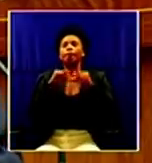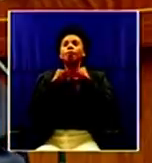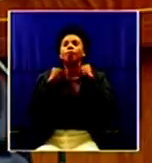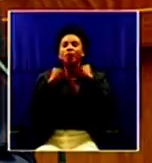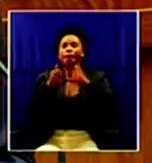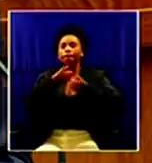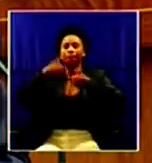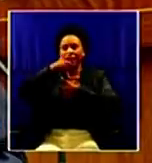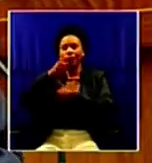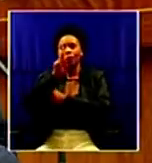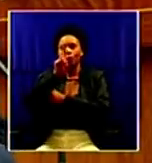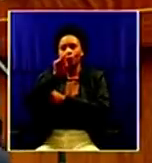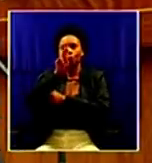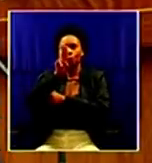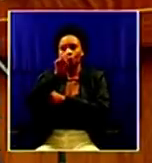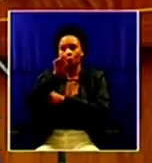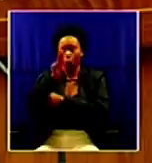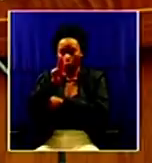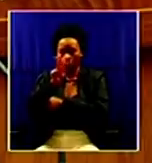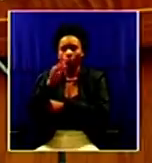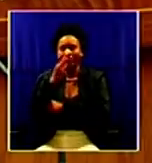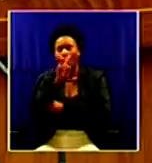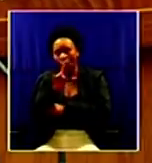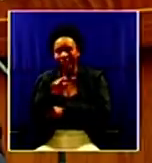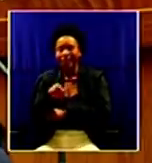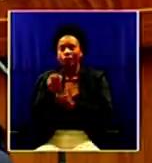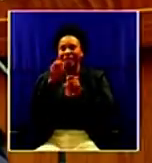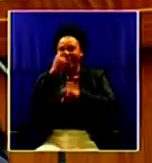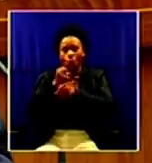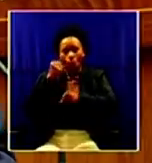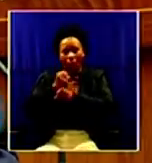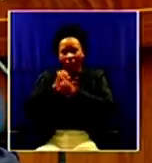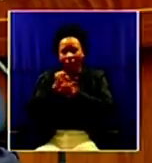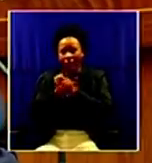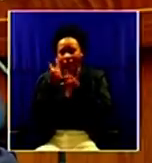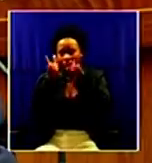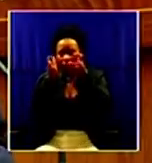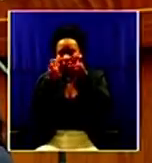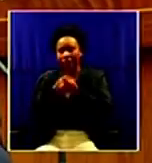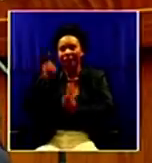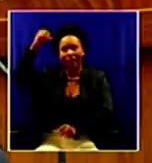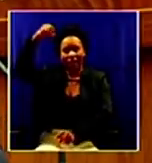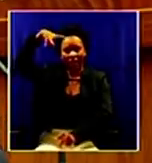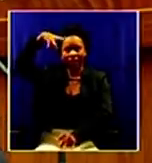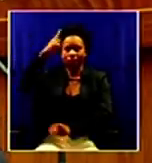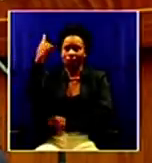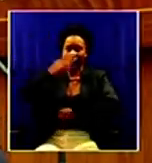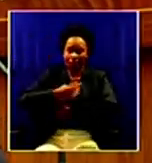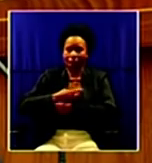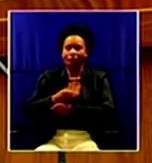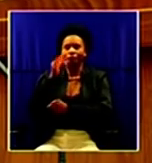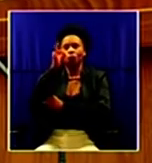light despite all of the darkness. A prosperous future is possible for our beloved country.